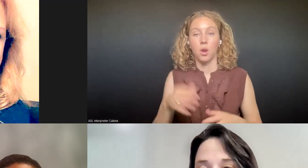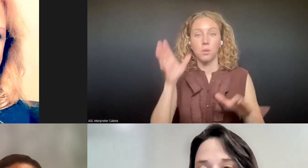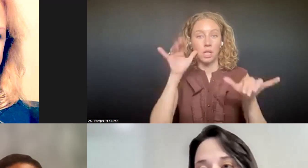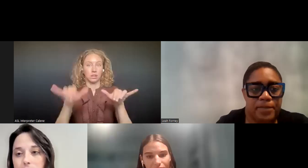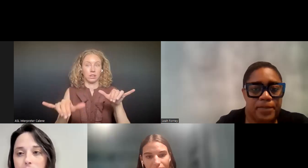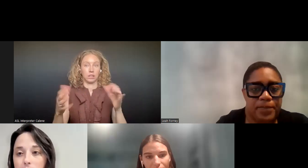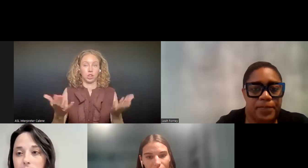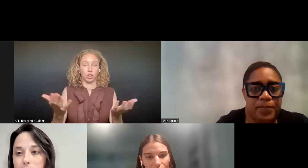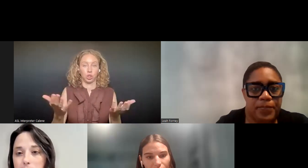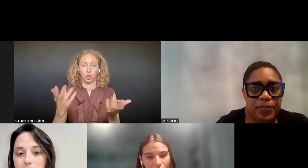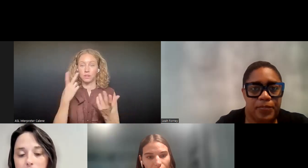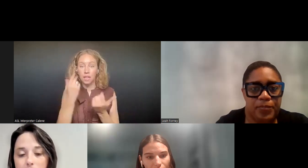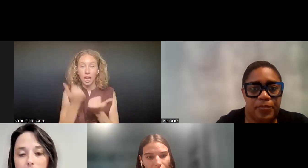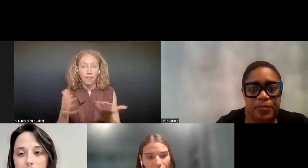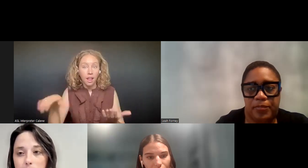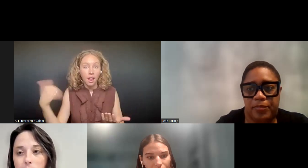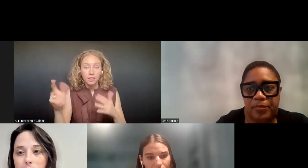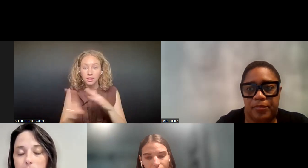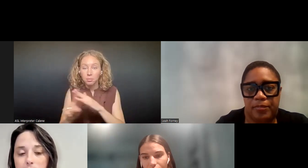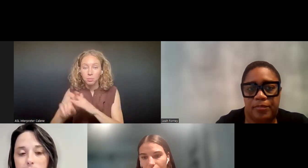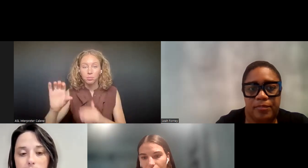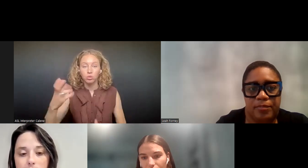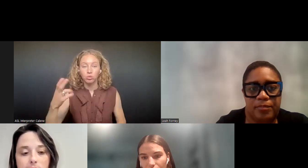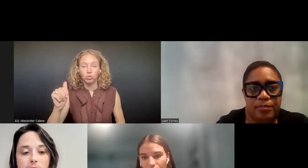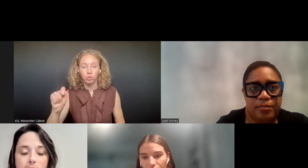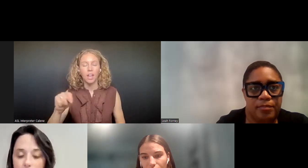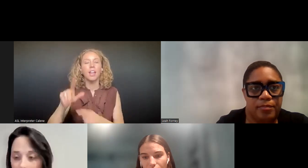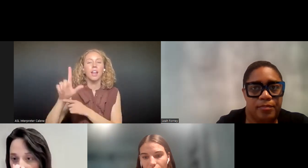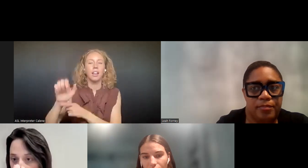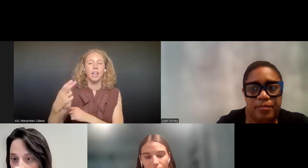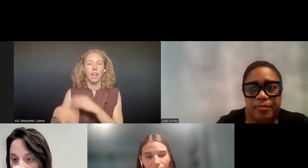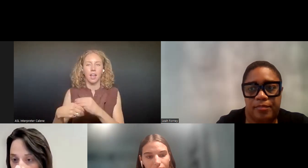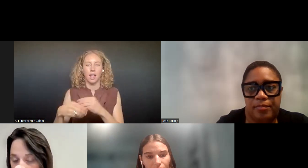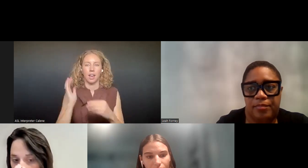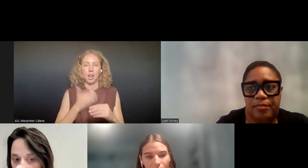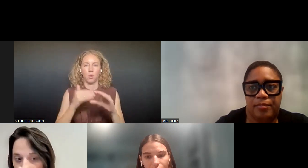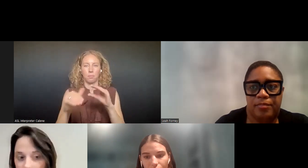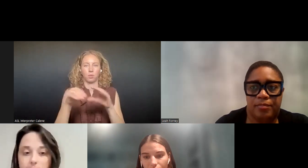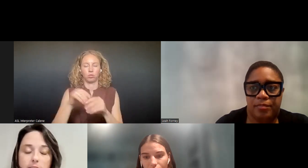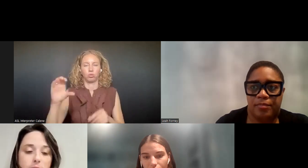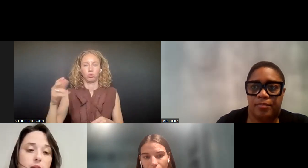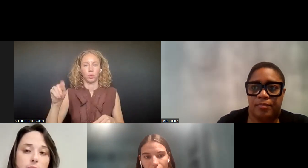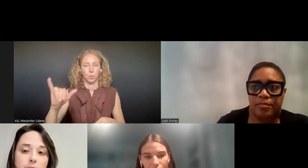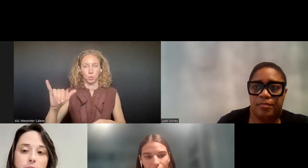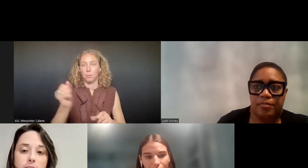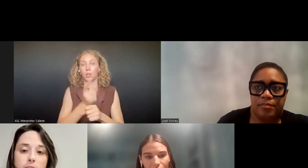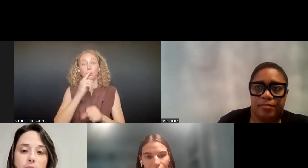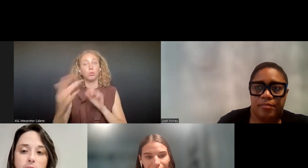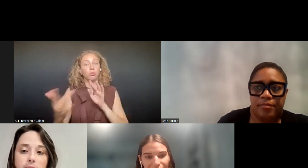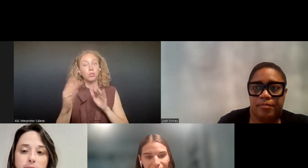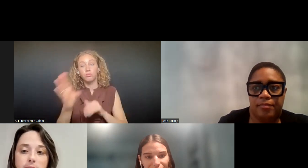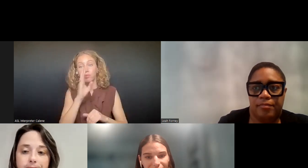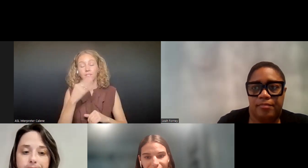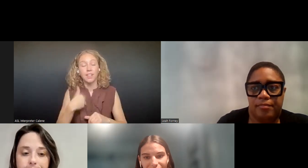around, see if anything else comes up in the chat. Leah put our emails in the chat as well, so feel free to reach out to us directly if you